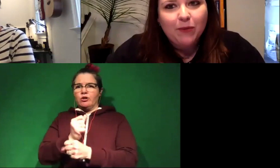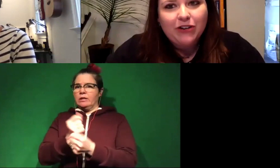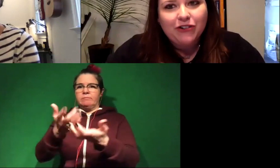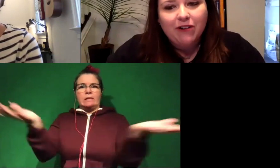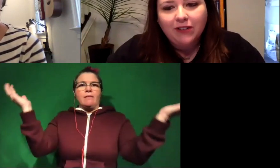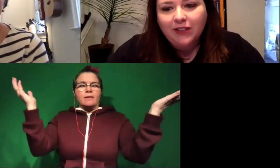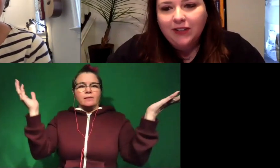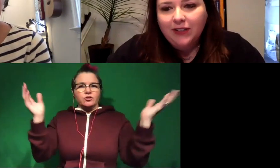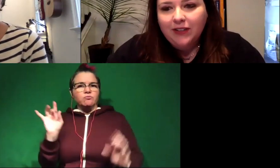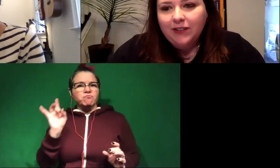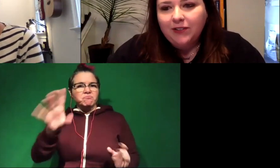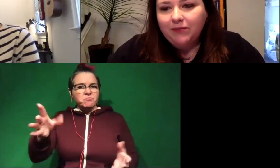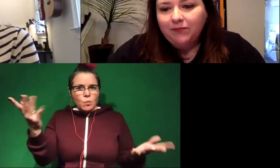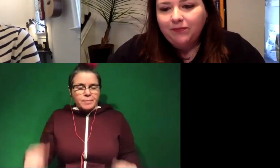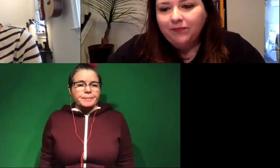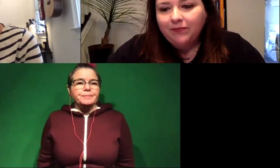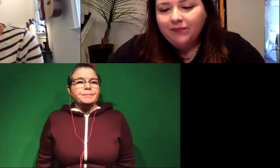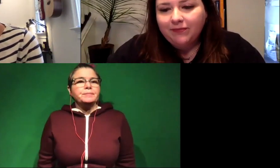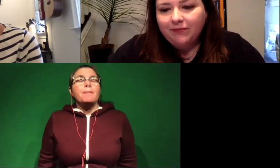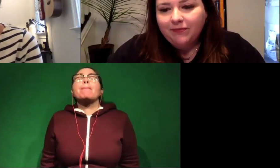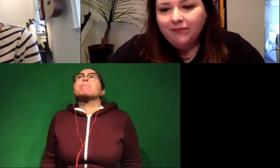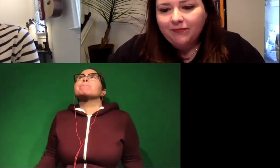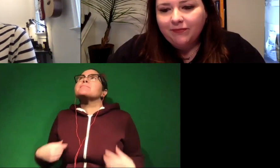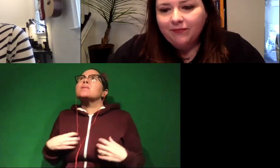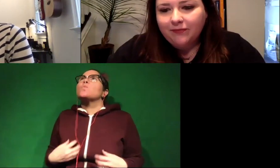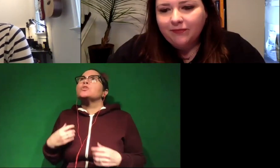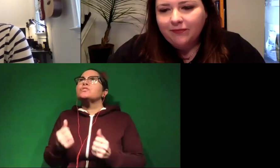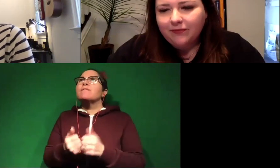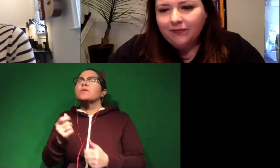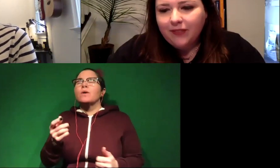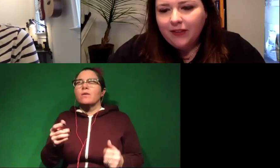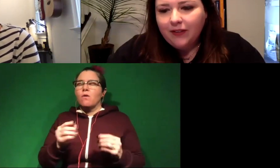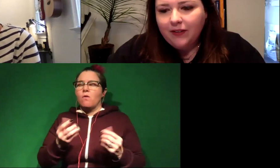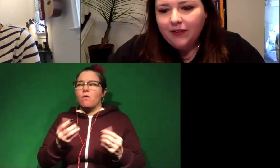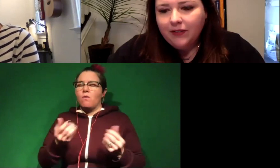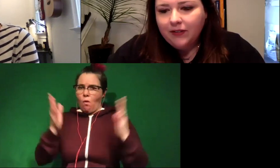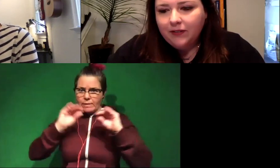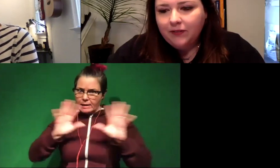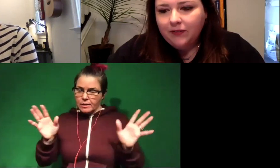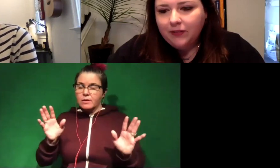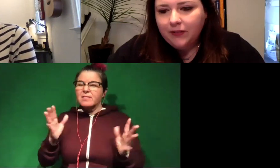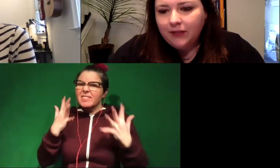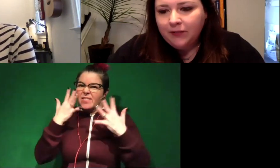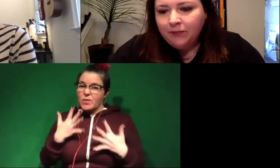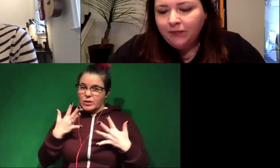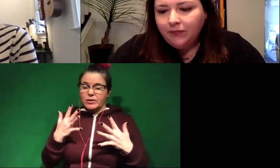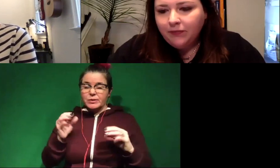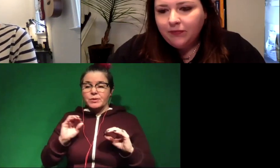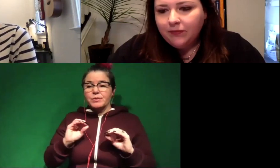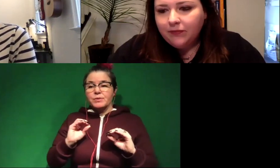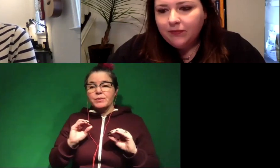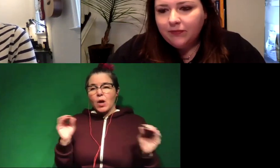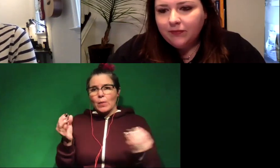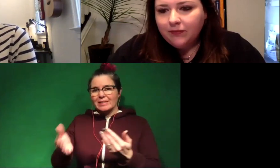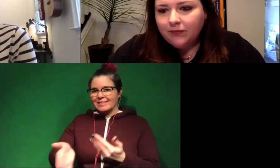think everybody should know? Well, the thing I wish everyone would know, and hopefully I've made it clear, is that unfortunately there's no